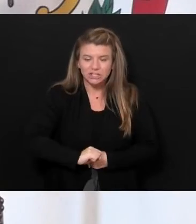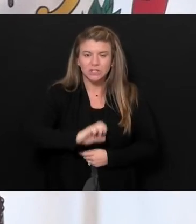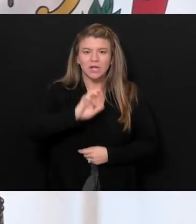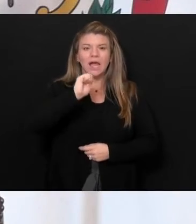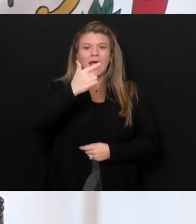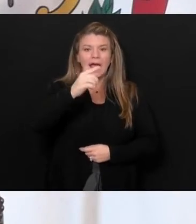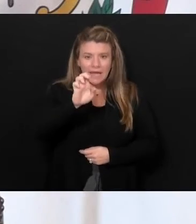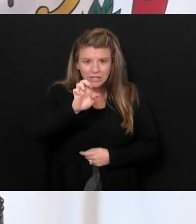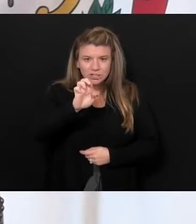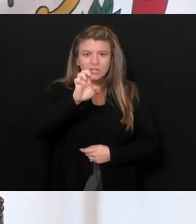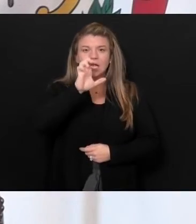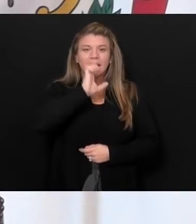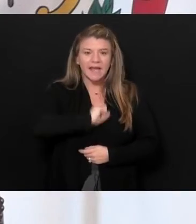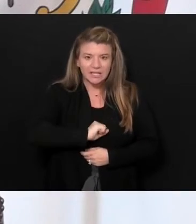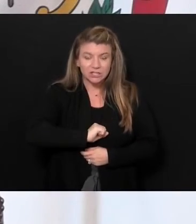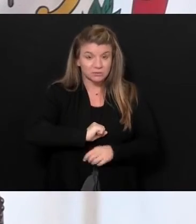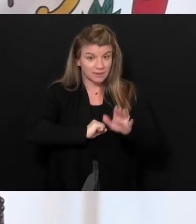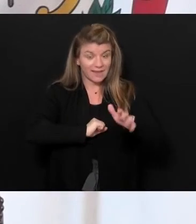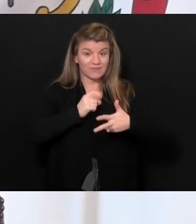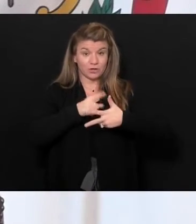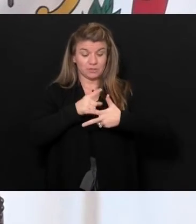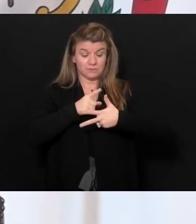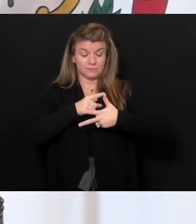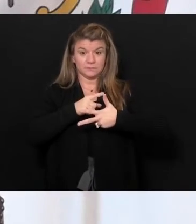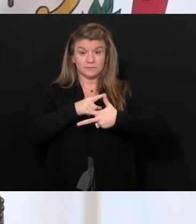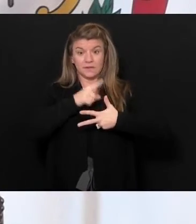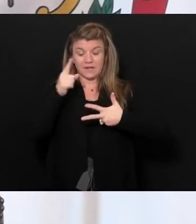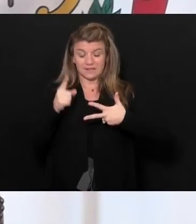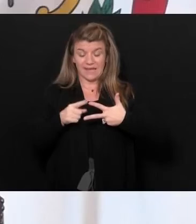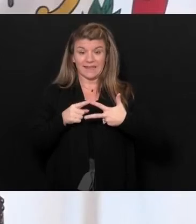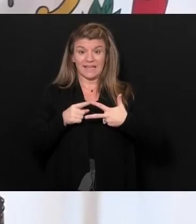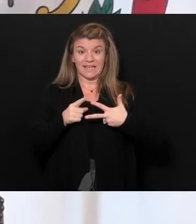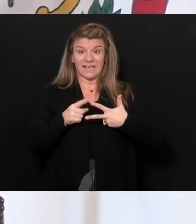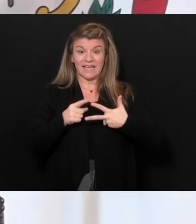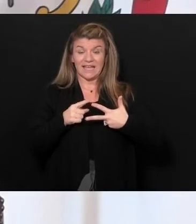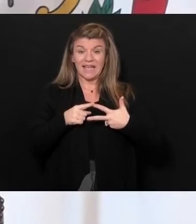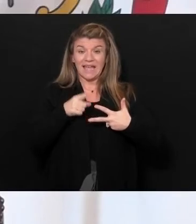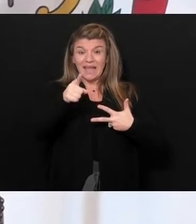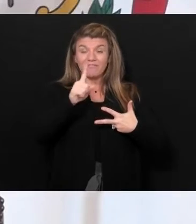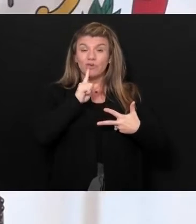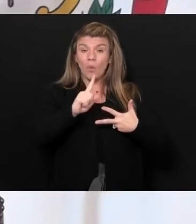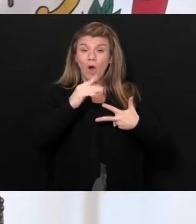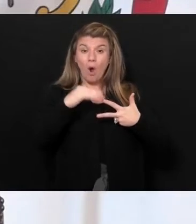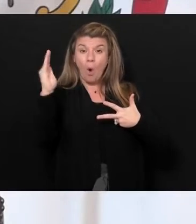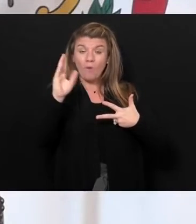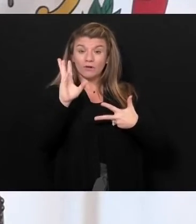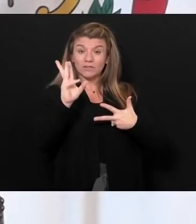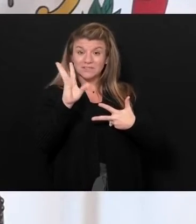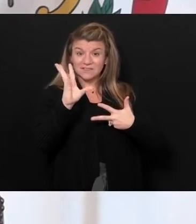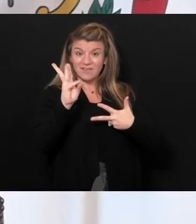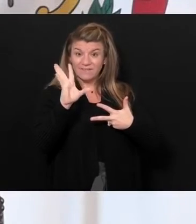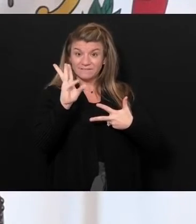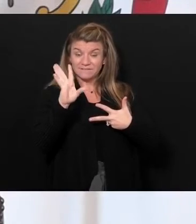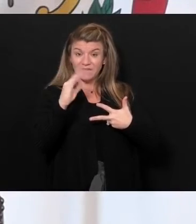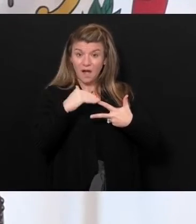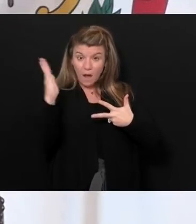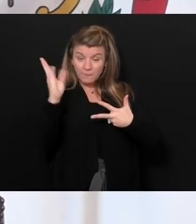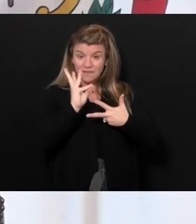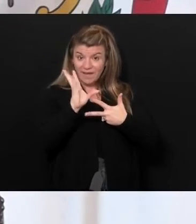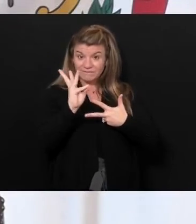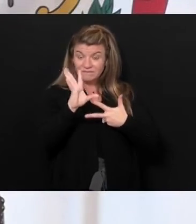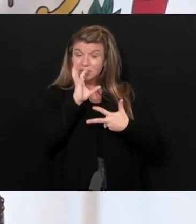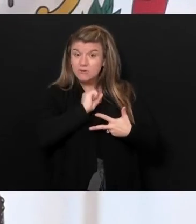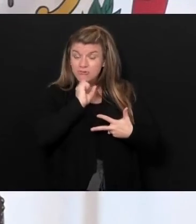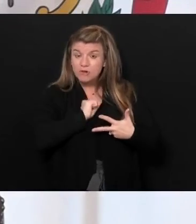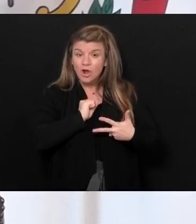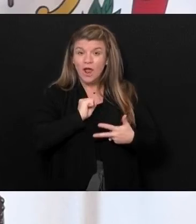That's the first thing. The second thing is just this. If you're 65 years or older and